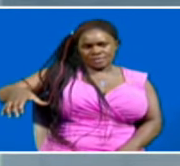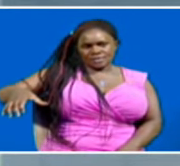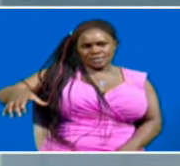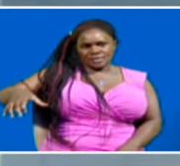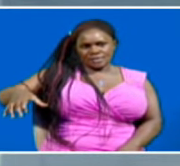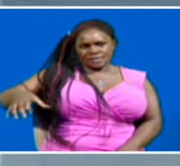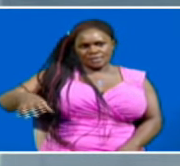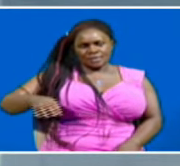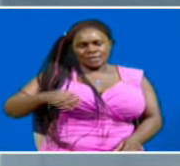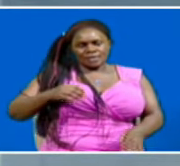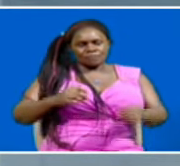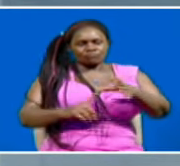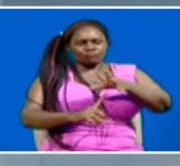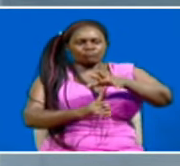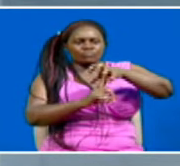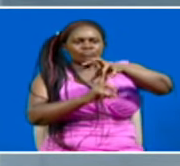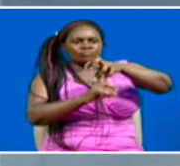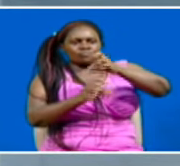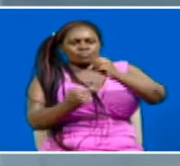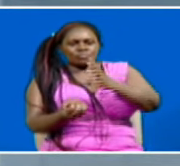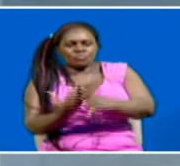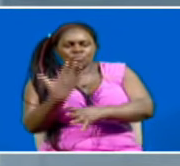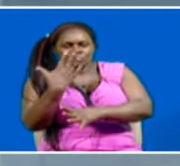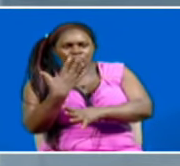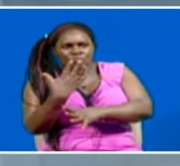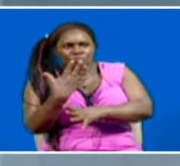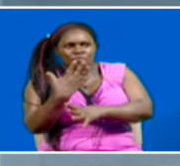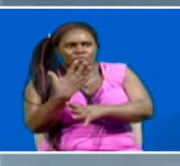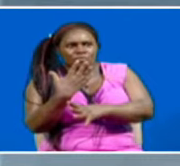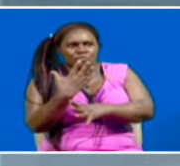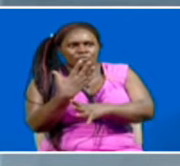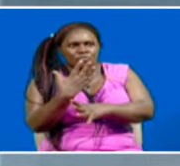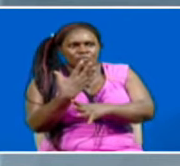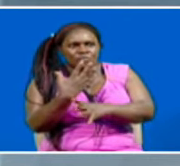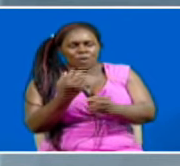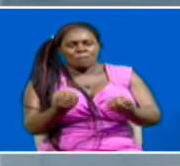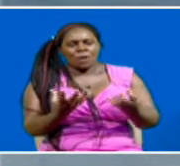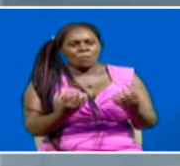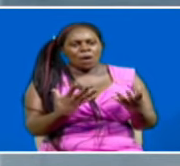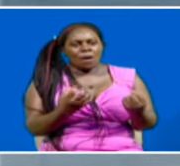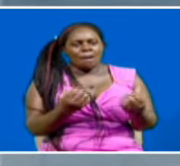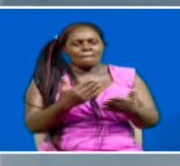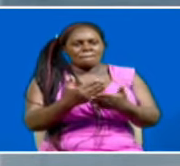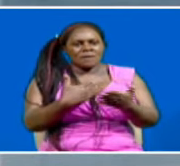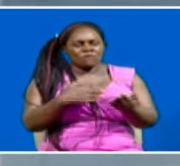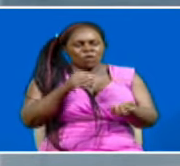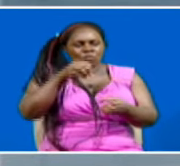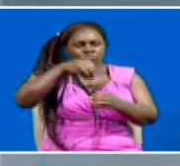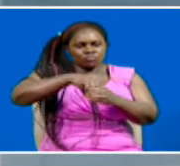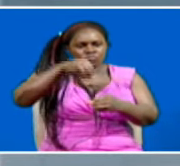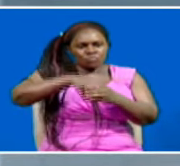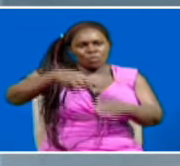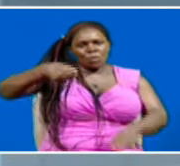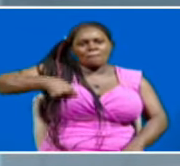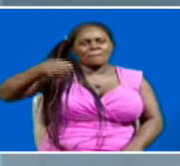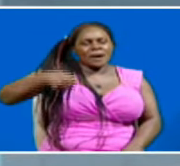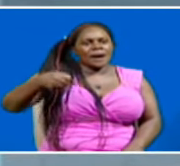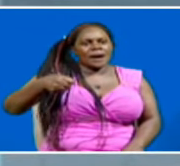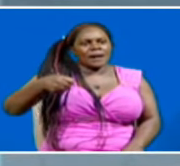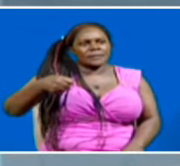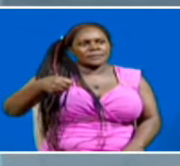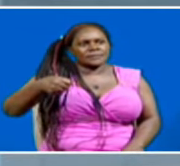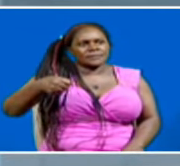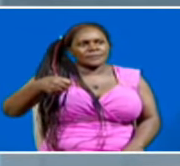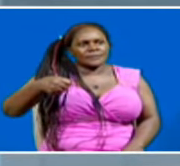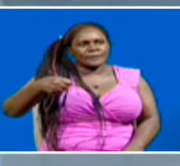ventured in modern mushroom farming, where she crushes wheat straws, boils them before stacking them into polythene bags for